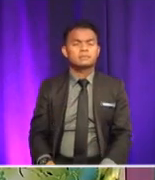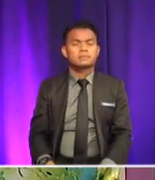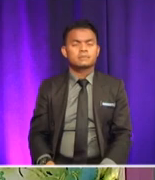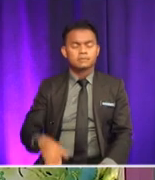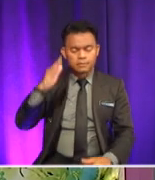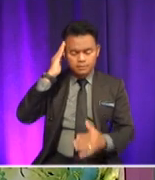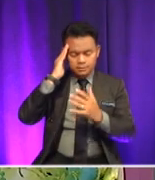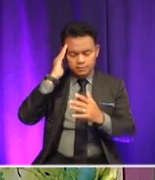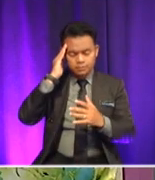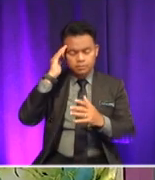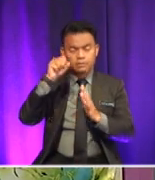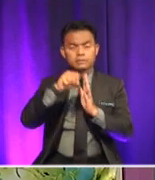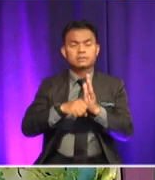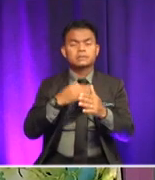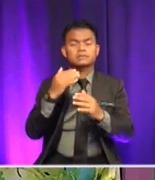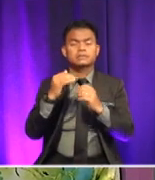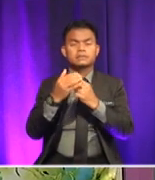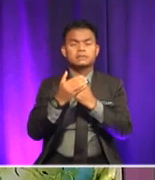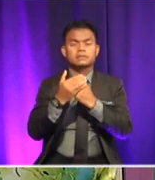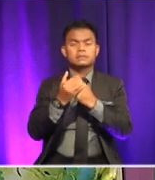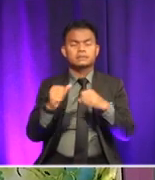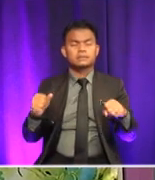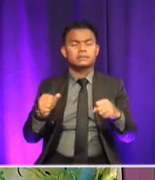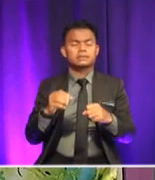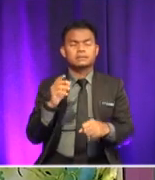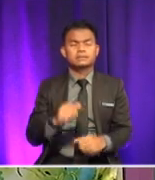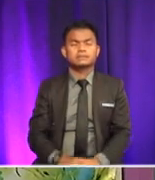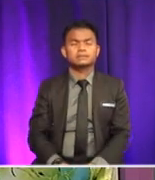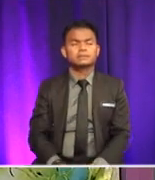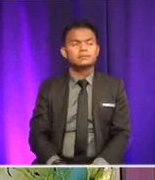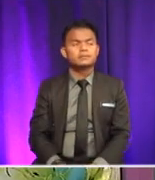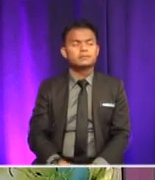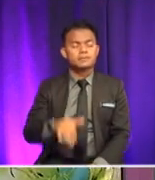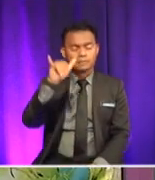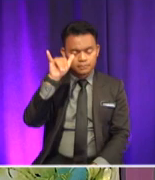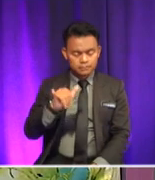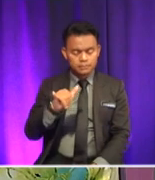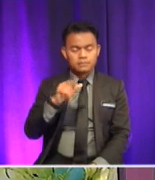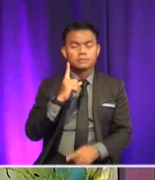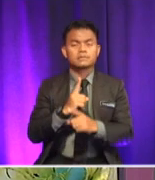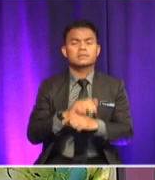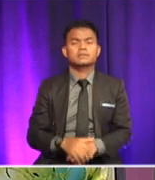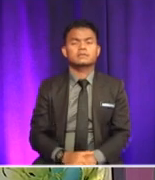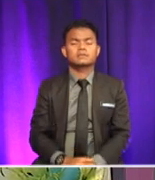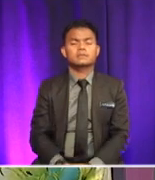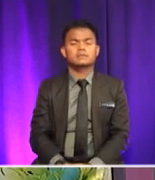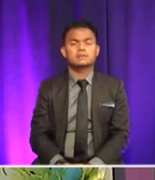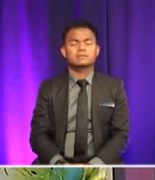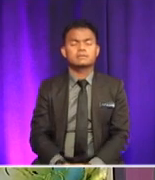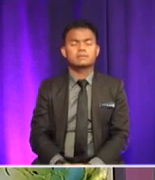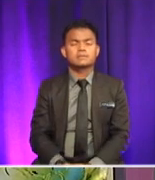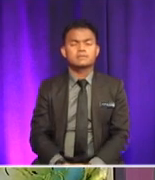Okay. Of the characters, of the setting, of the story. Yes, it's based on the passage. The passage is just the